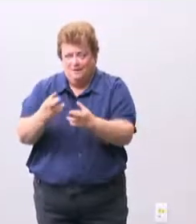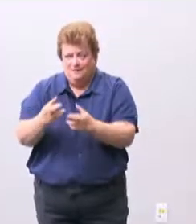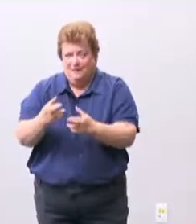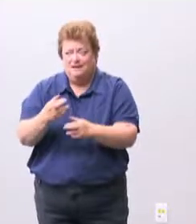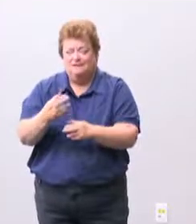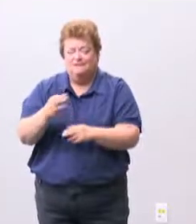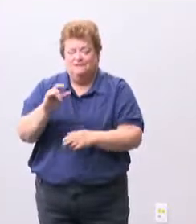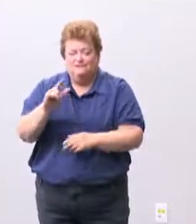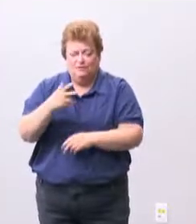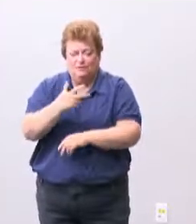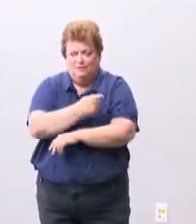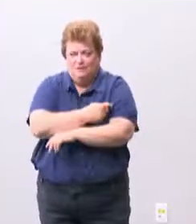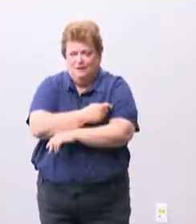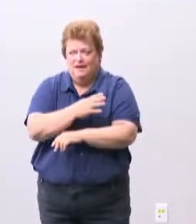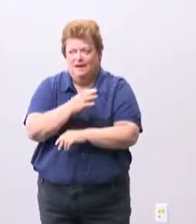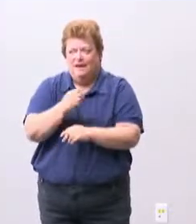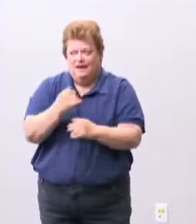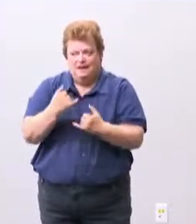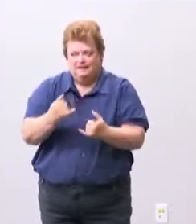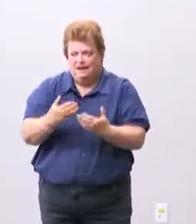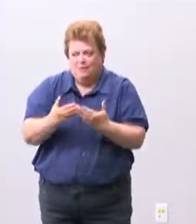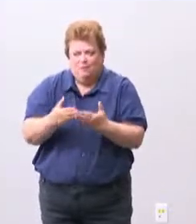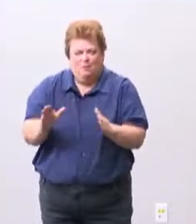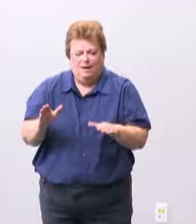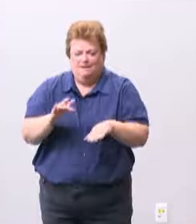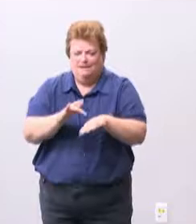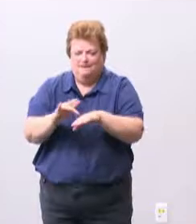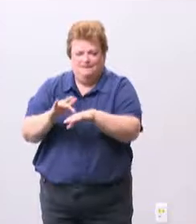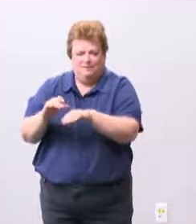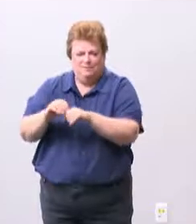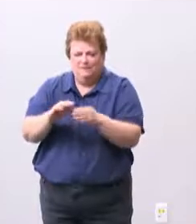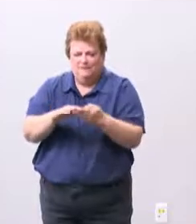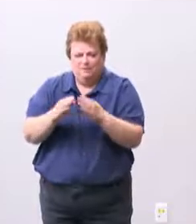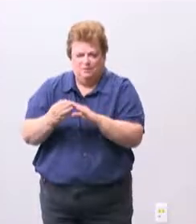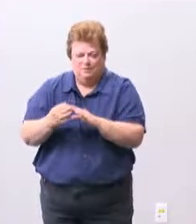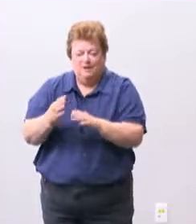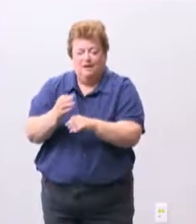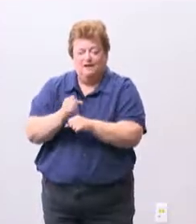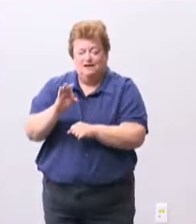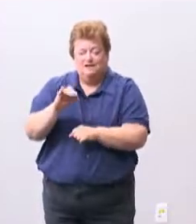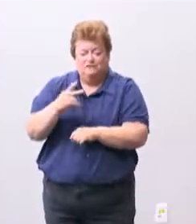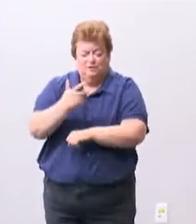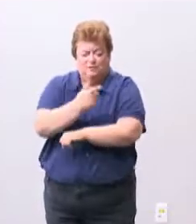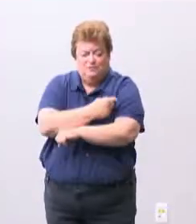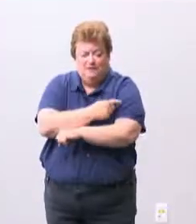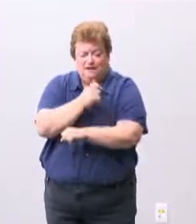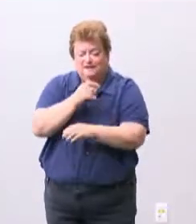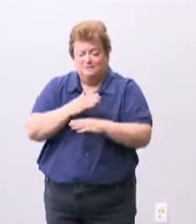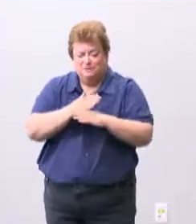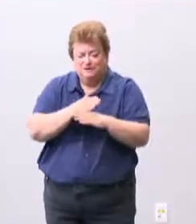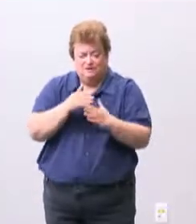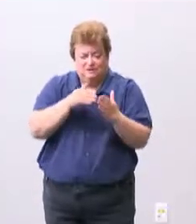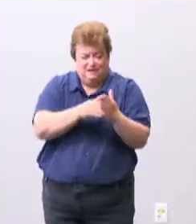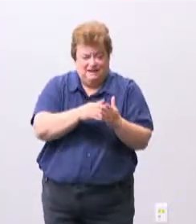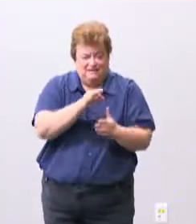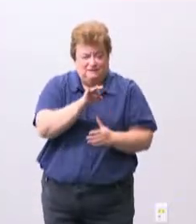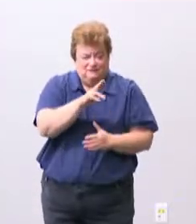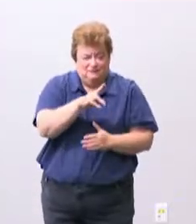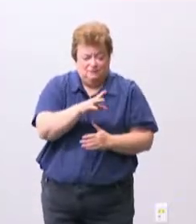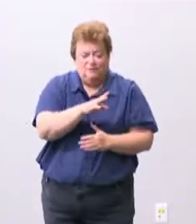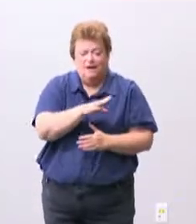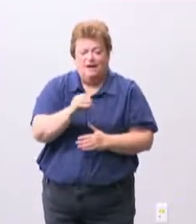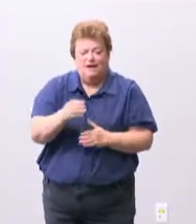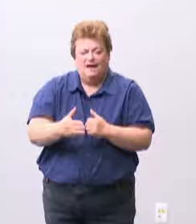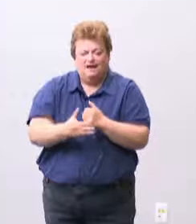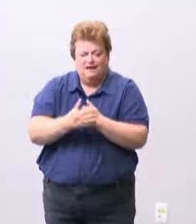older and is widely available in our community. Getting flu vaccine provides protection from the virus and helps